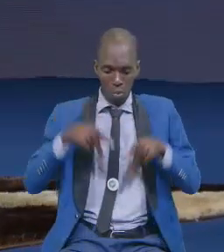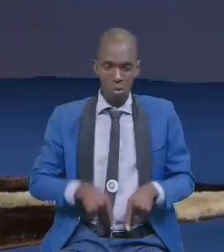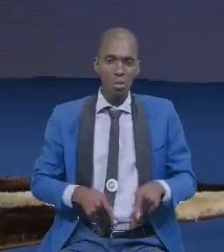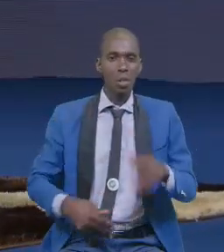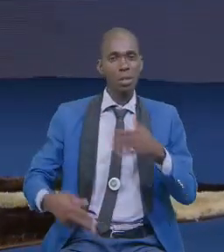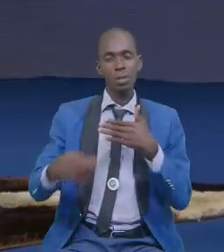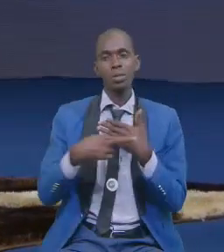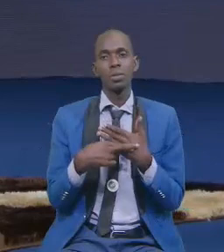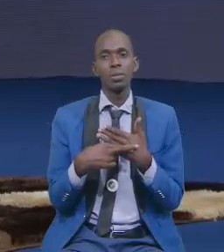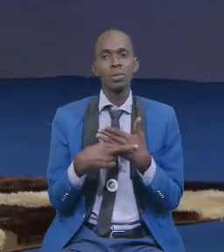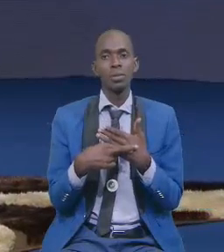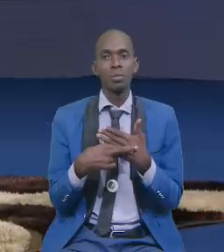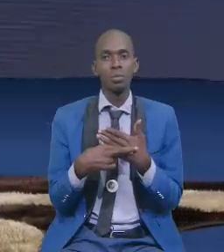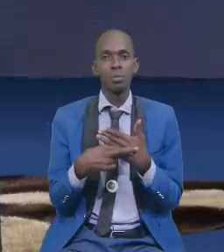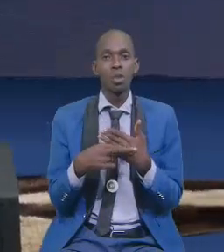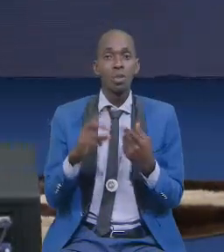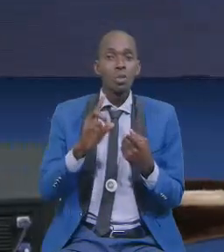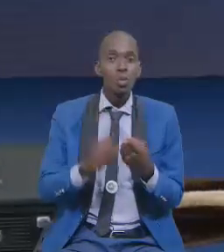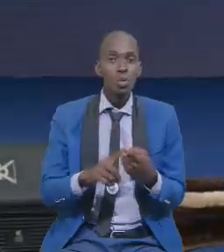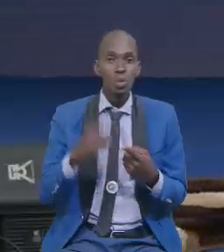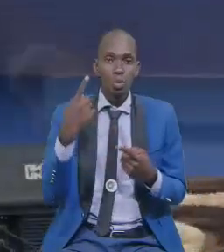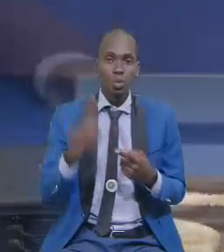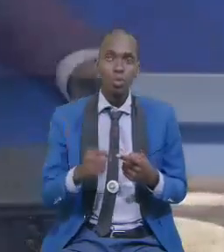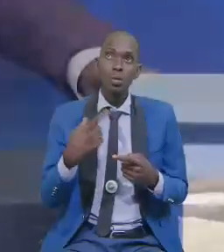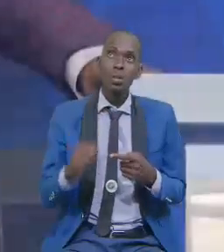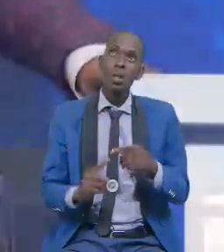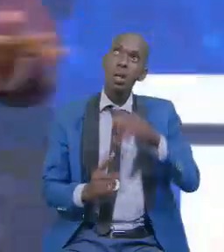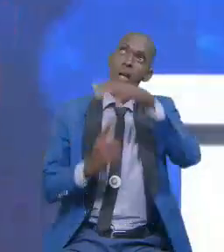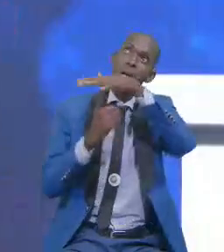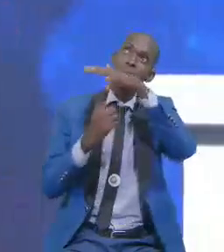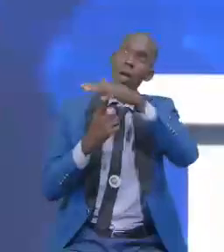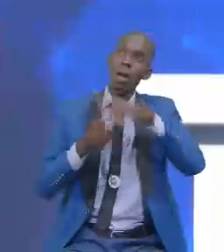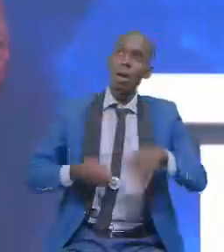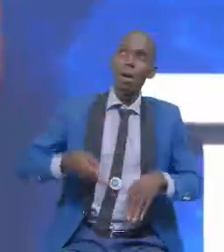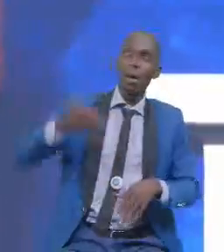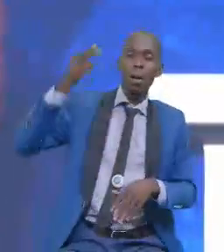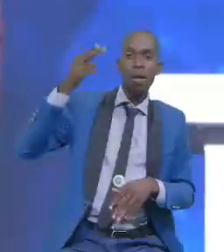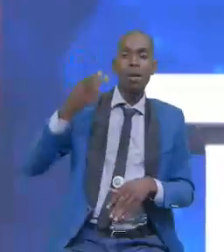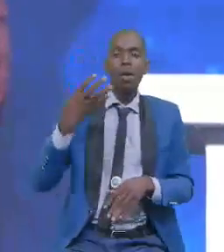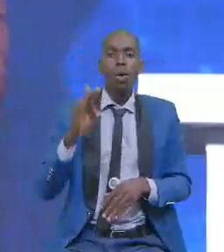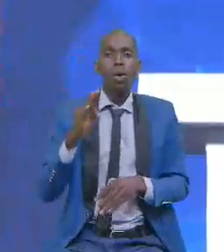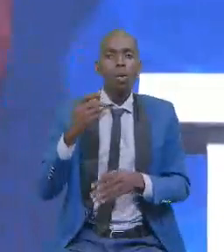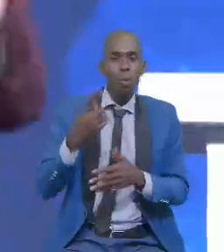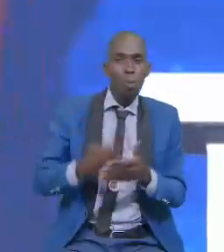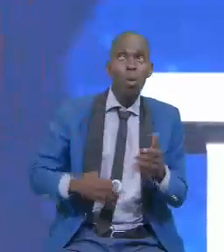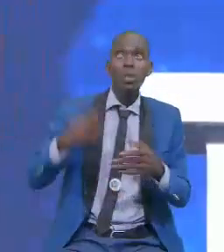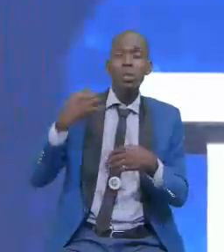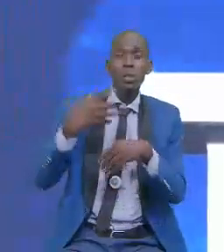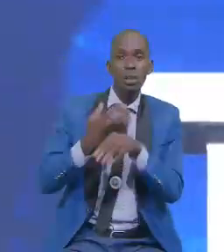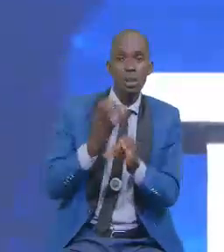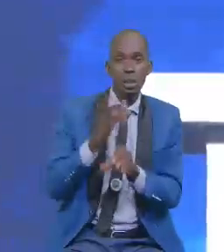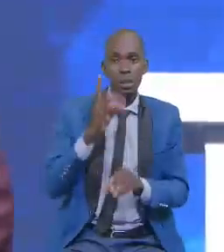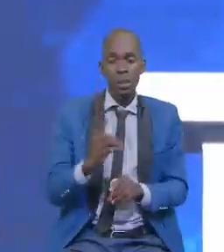restoration to the height and the length and the breadth of what the created and